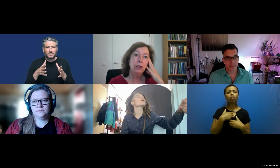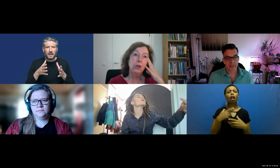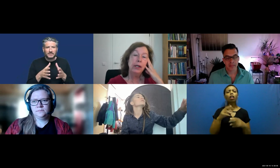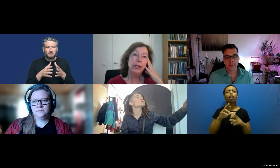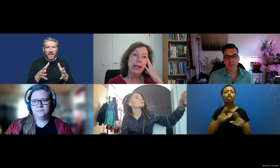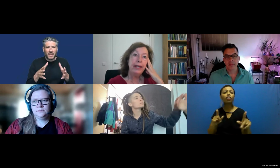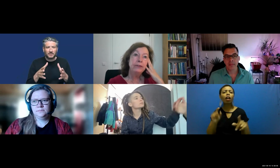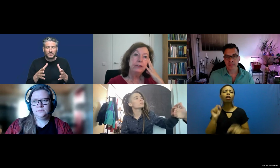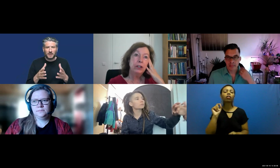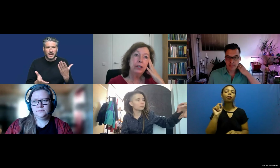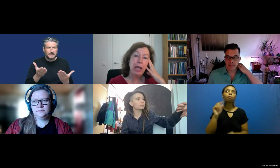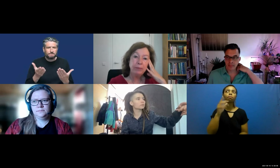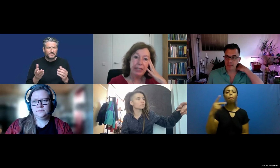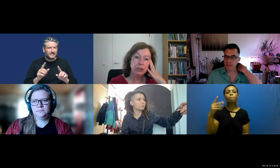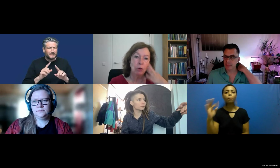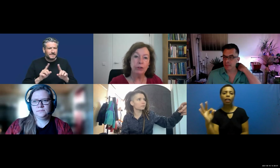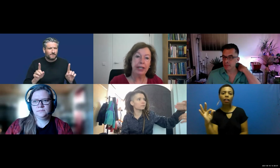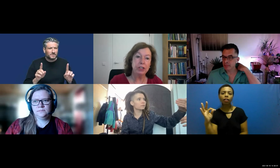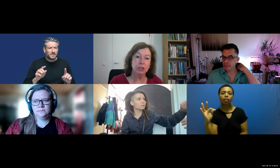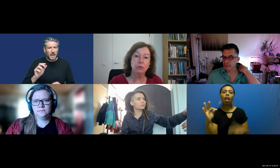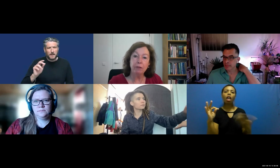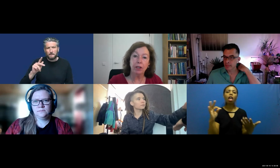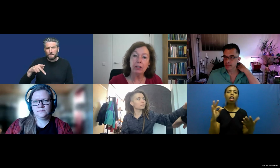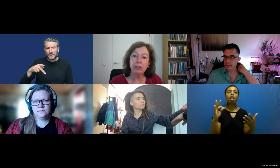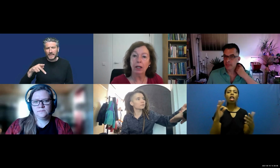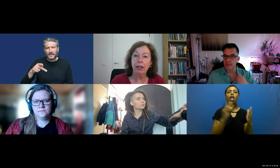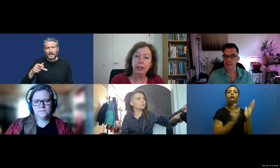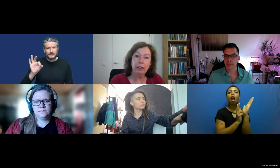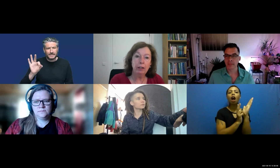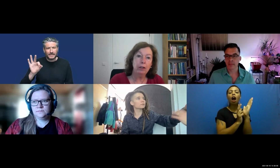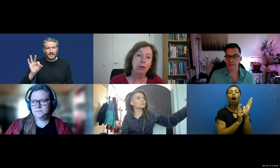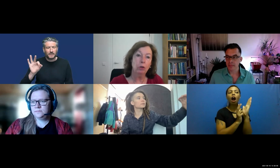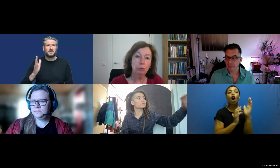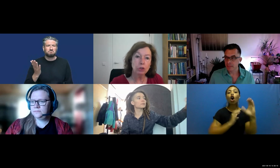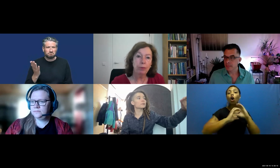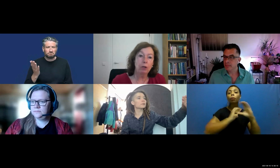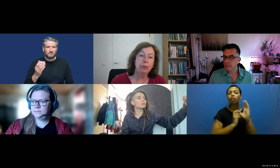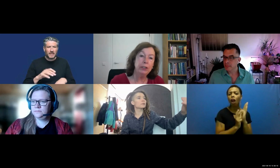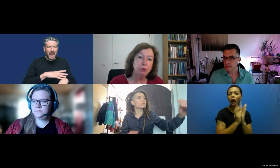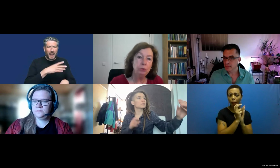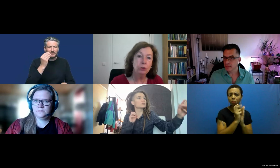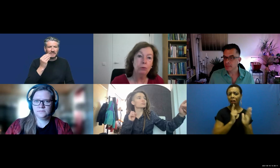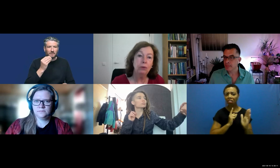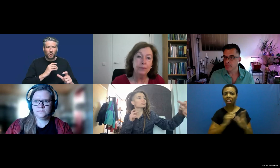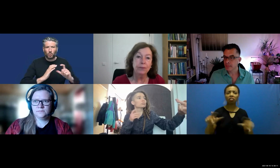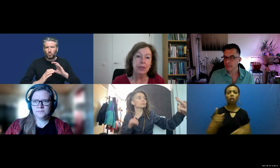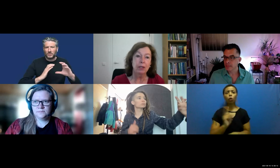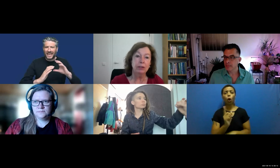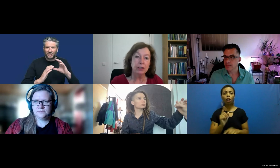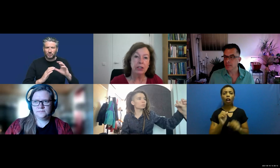Protactile and haptics communication? We have Rita and Russ Palmer here too,